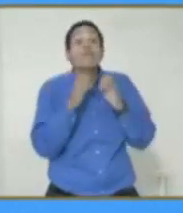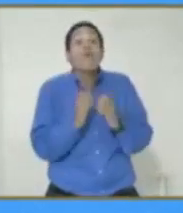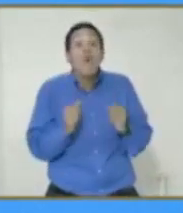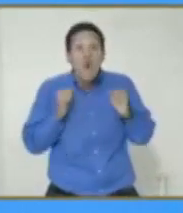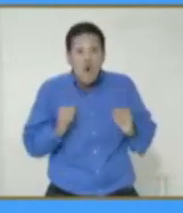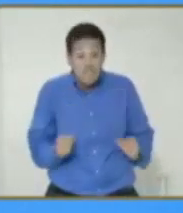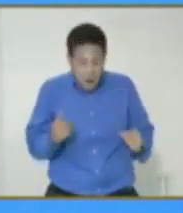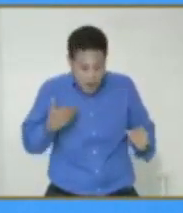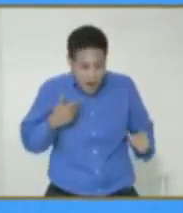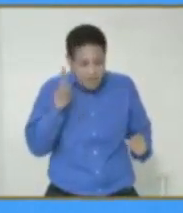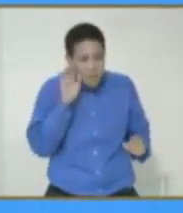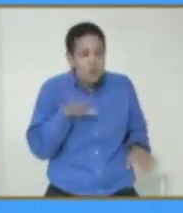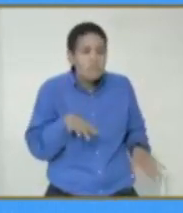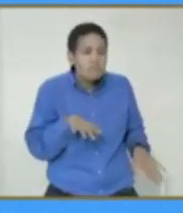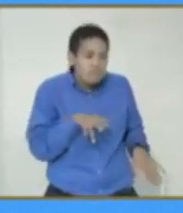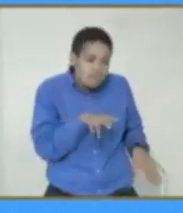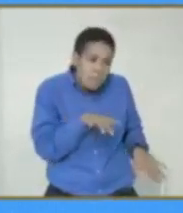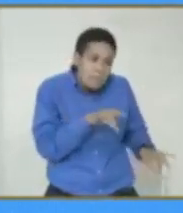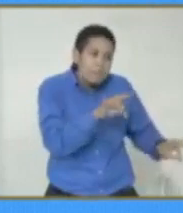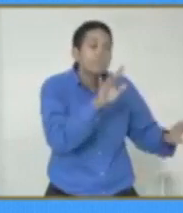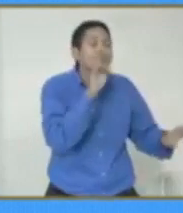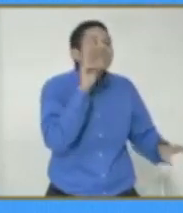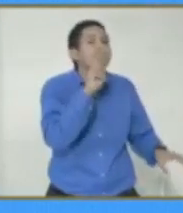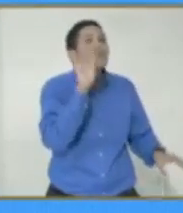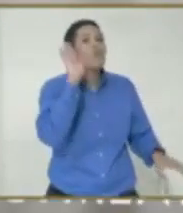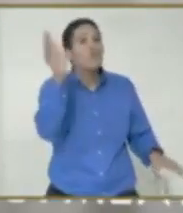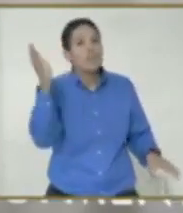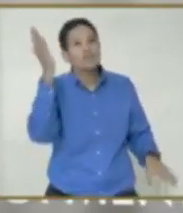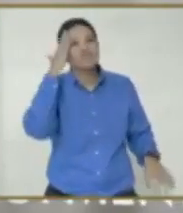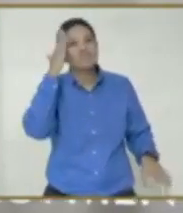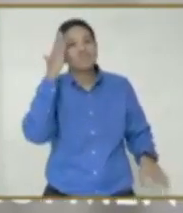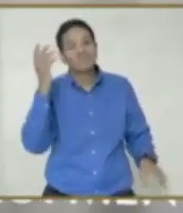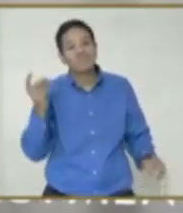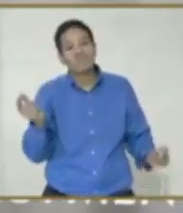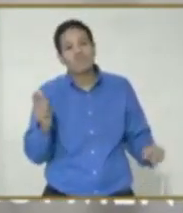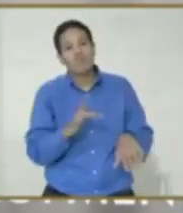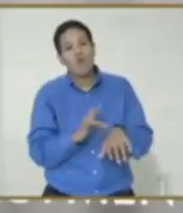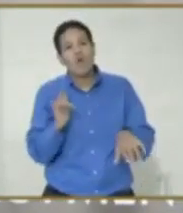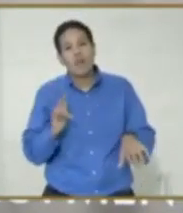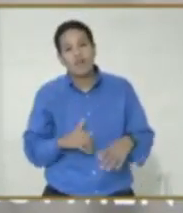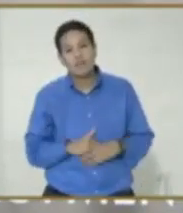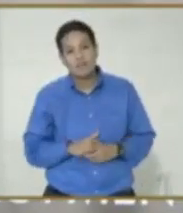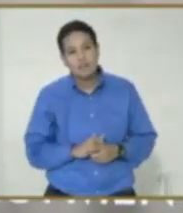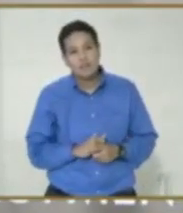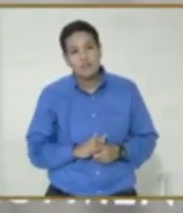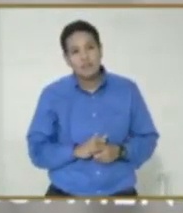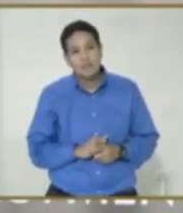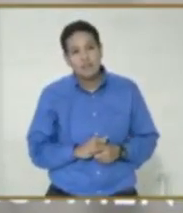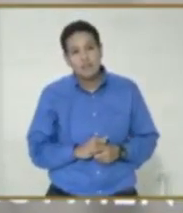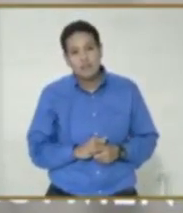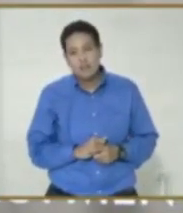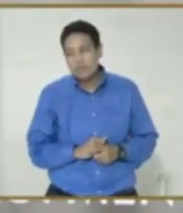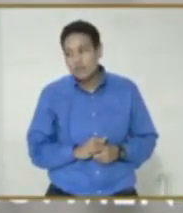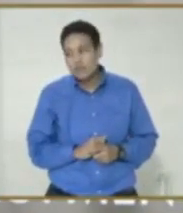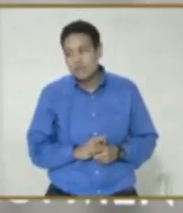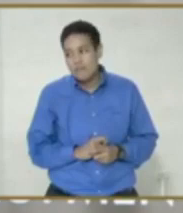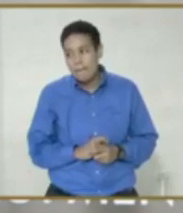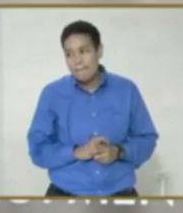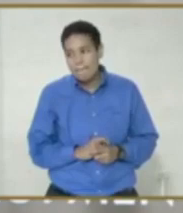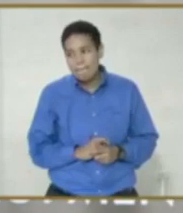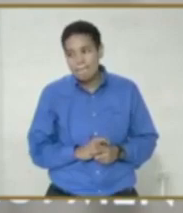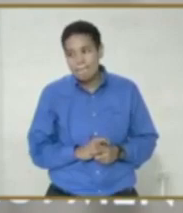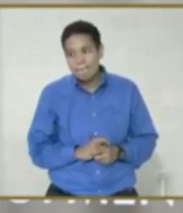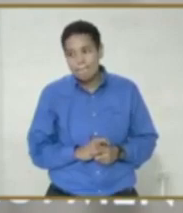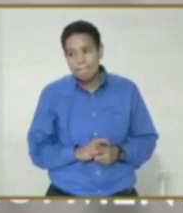cases, we will pick them up early. Thank you, Minister. Thank you, Doc, everyone. There's a question from a young